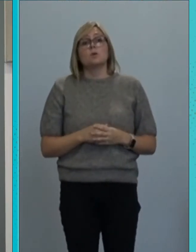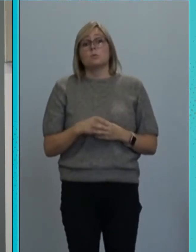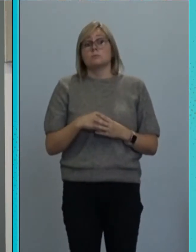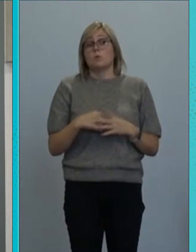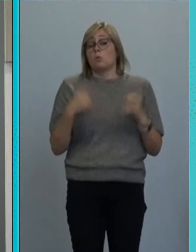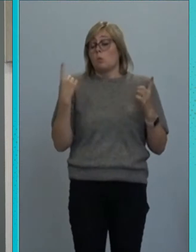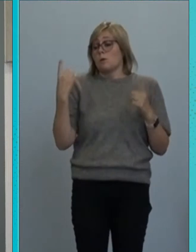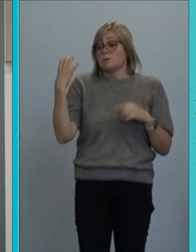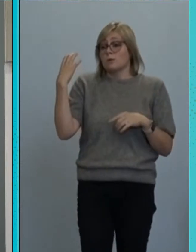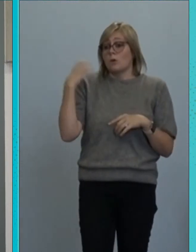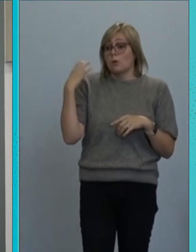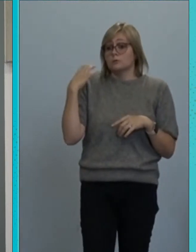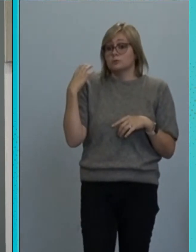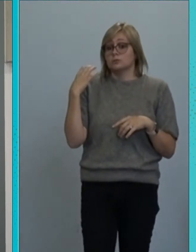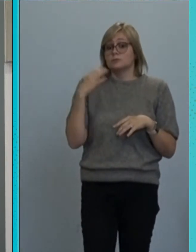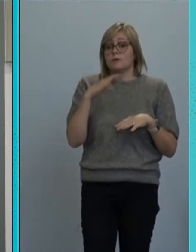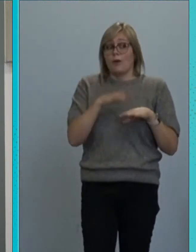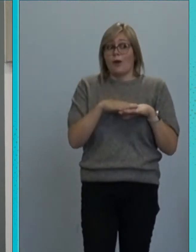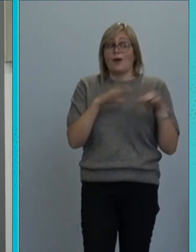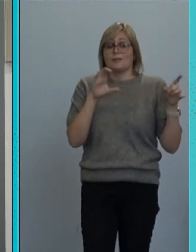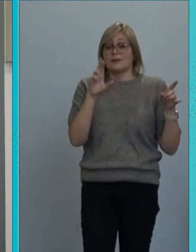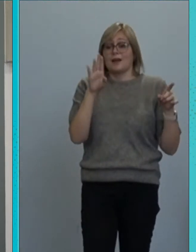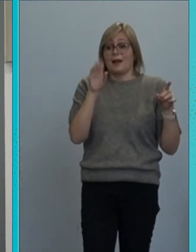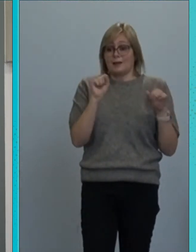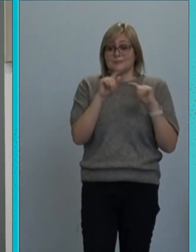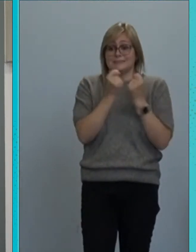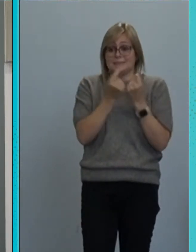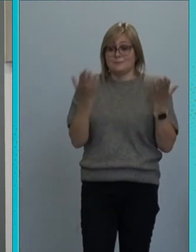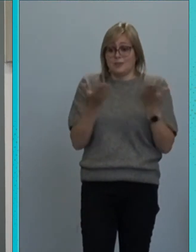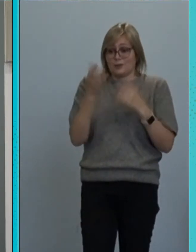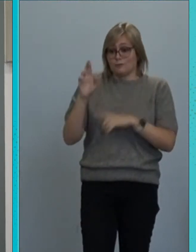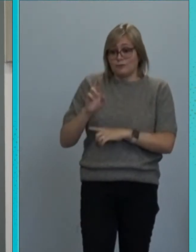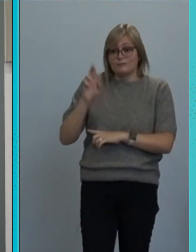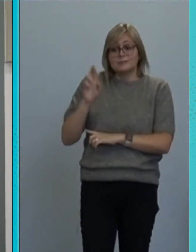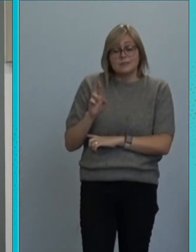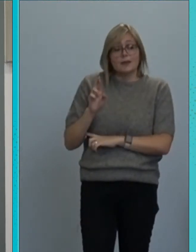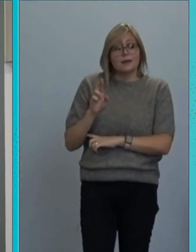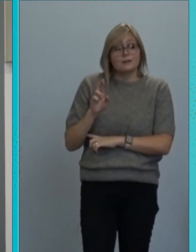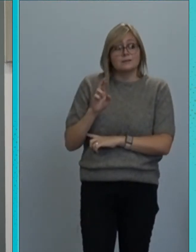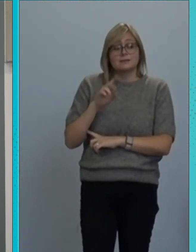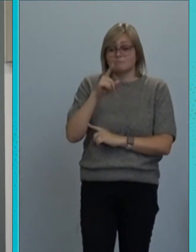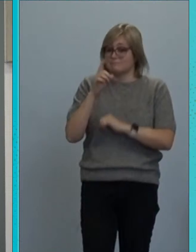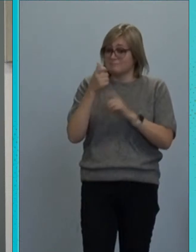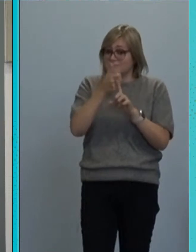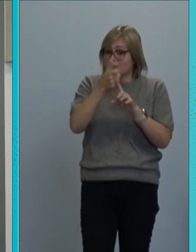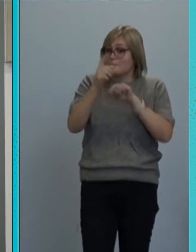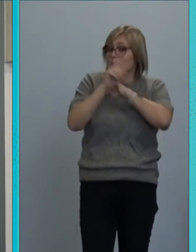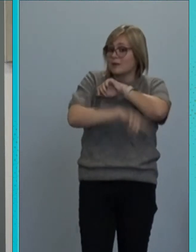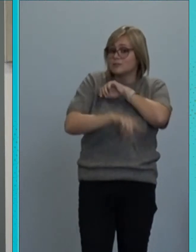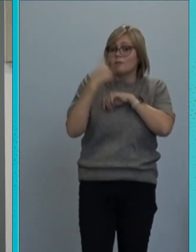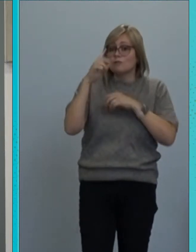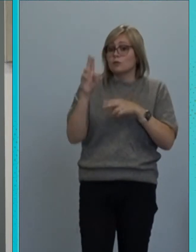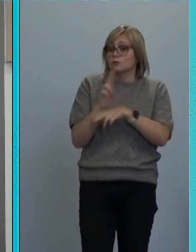coaches on the Cubs here in Riverside was punished for using